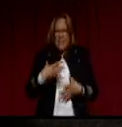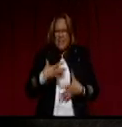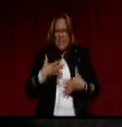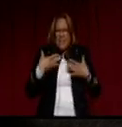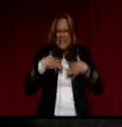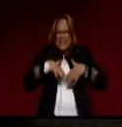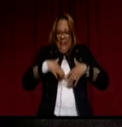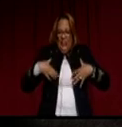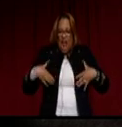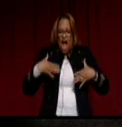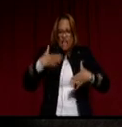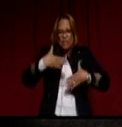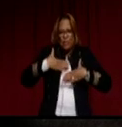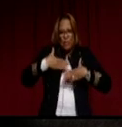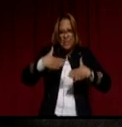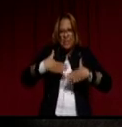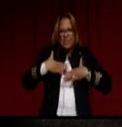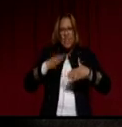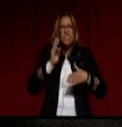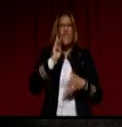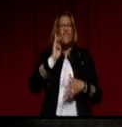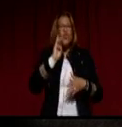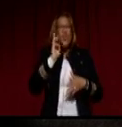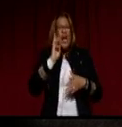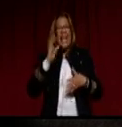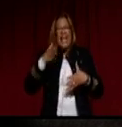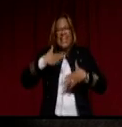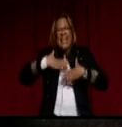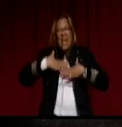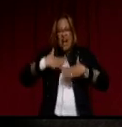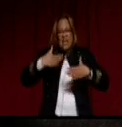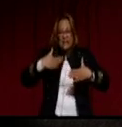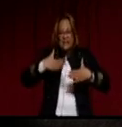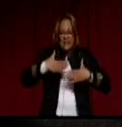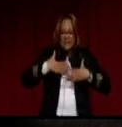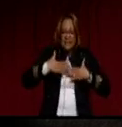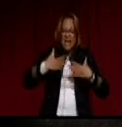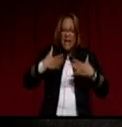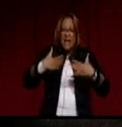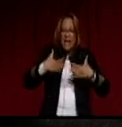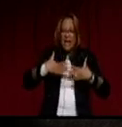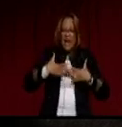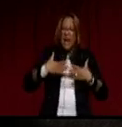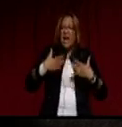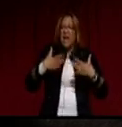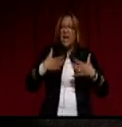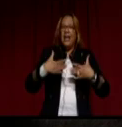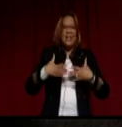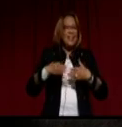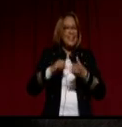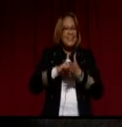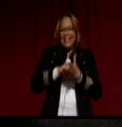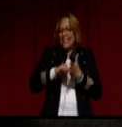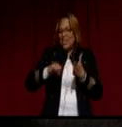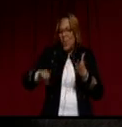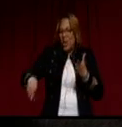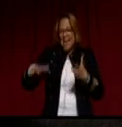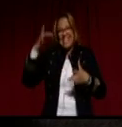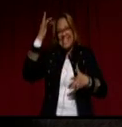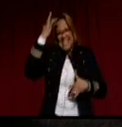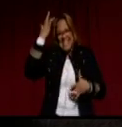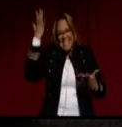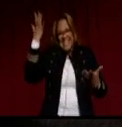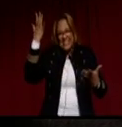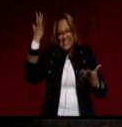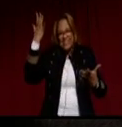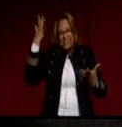lungs. So, you know, there's fluid in the lungs right. that then gets made because the lung doesn't like these viruses in it. So